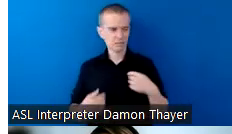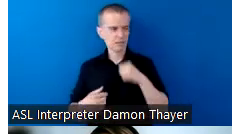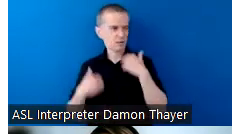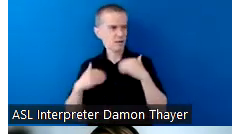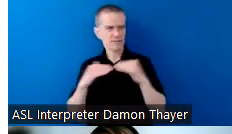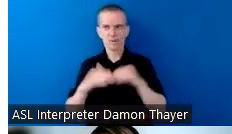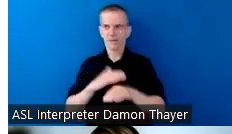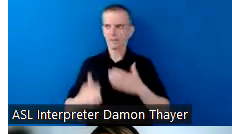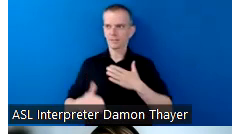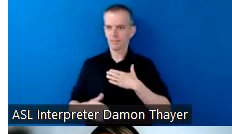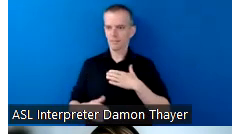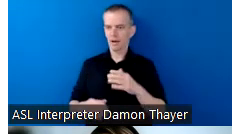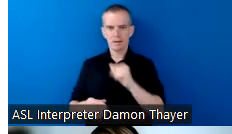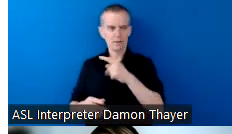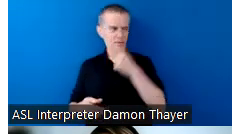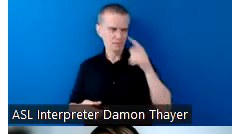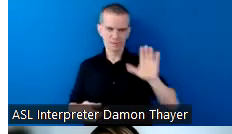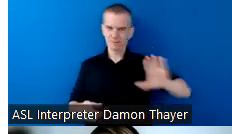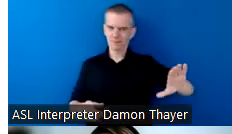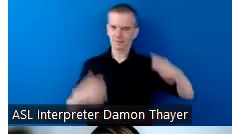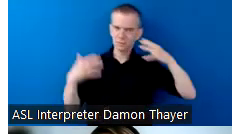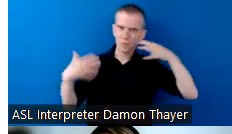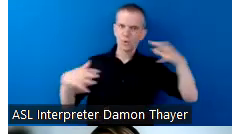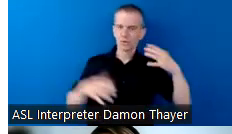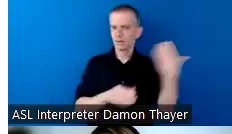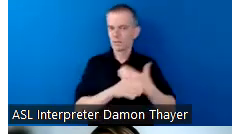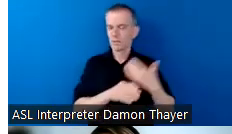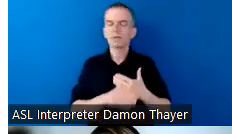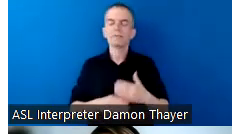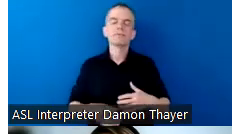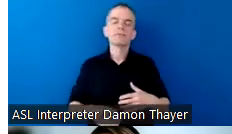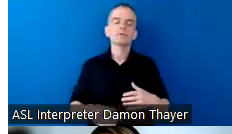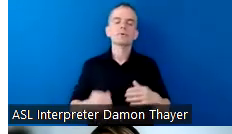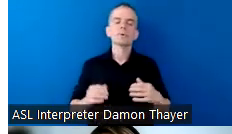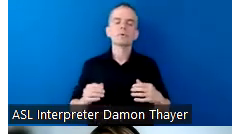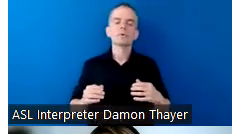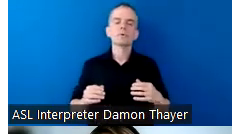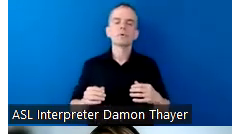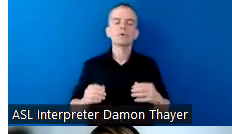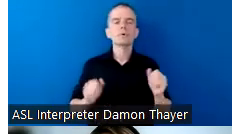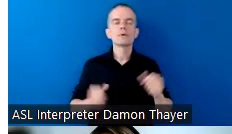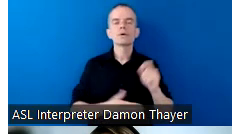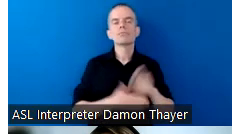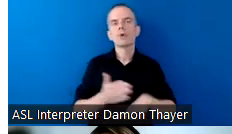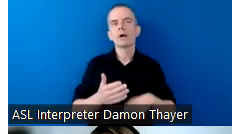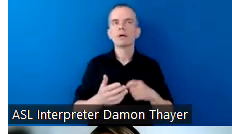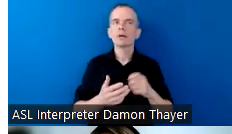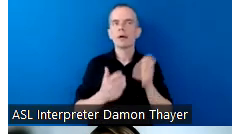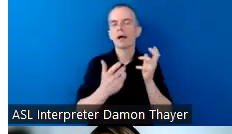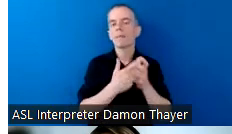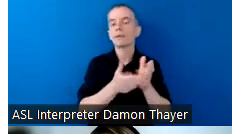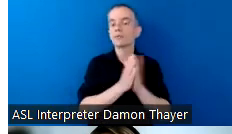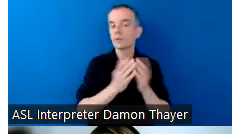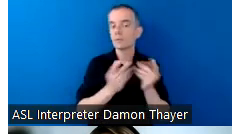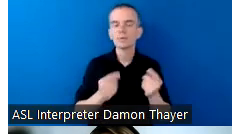my unit because of the noise. So someone could write a reasonable accommodation request to soundproof their unit so that they can stay in